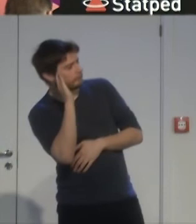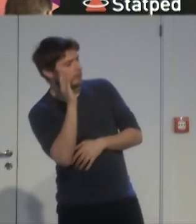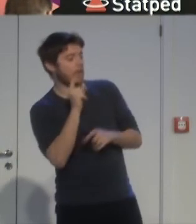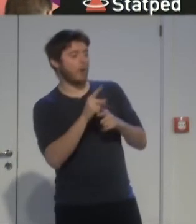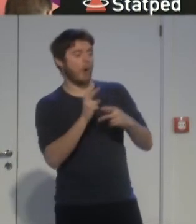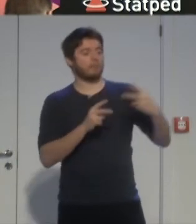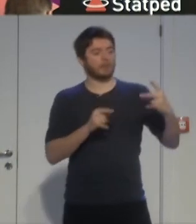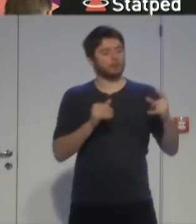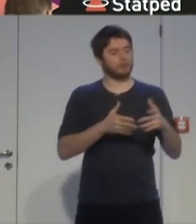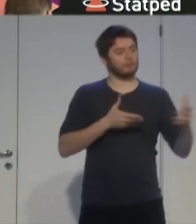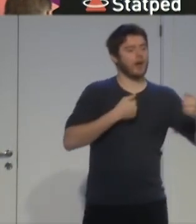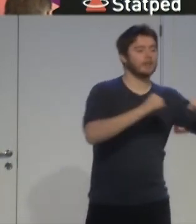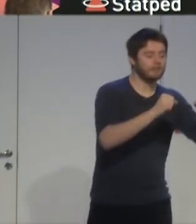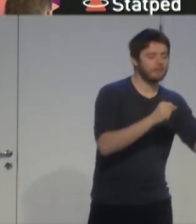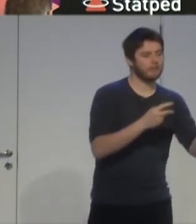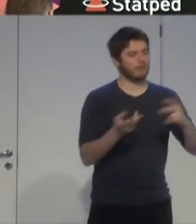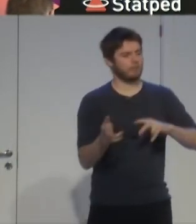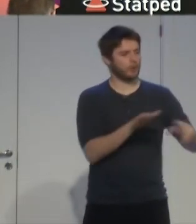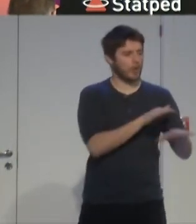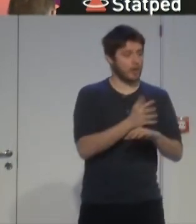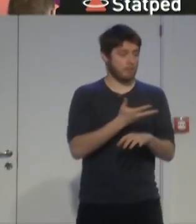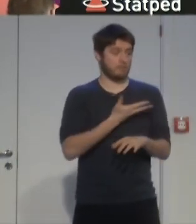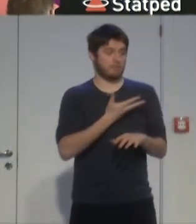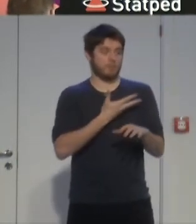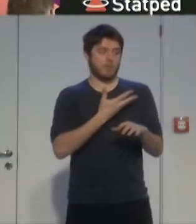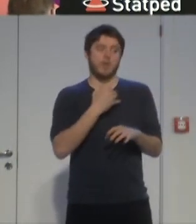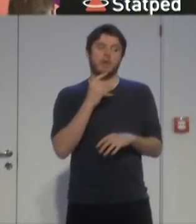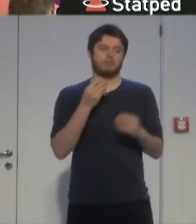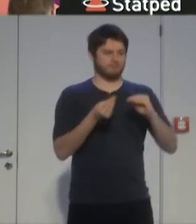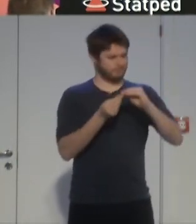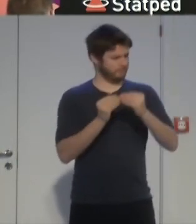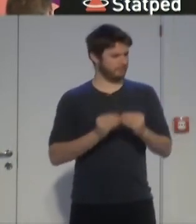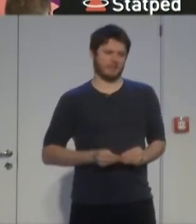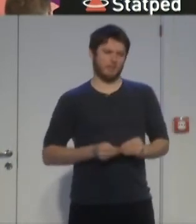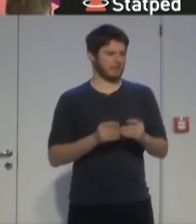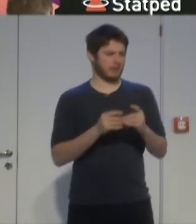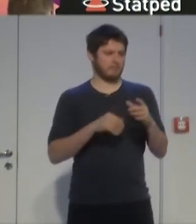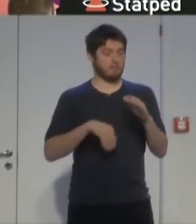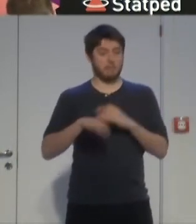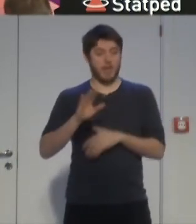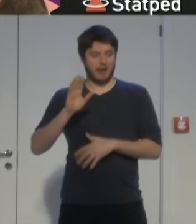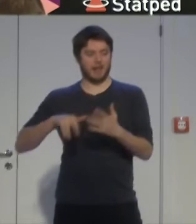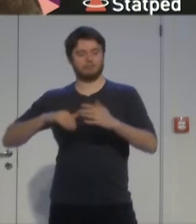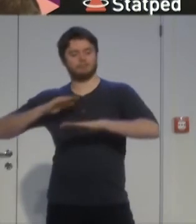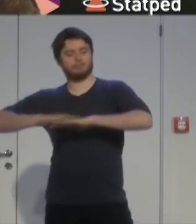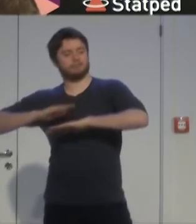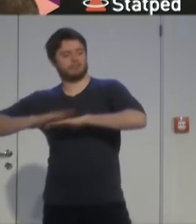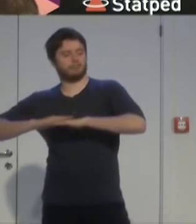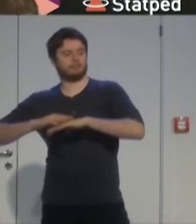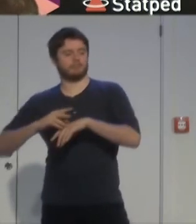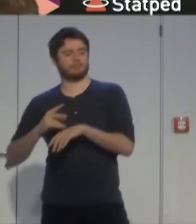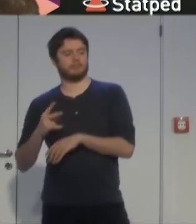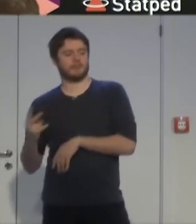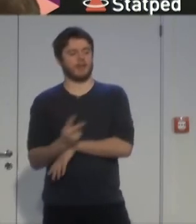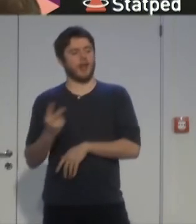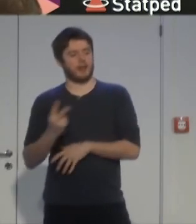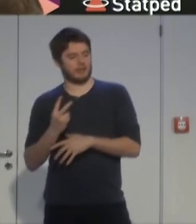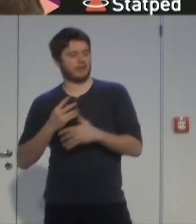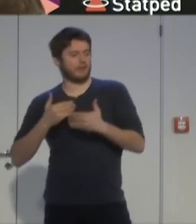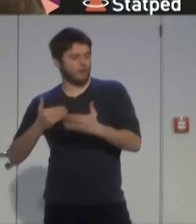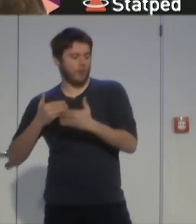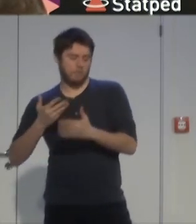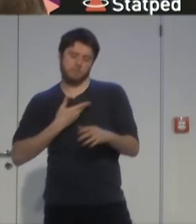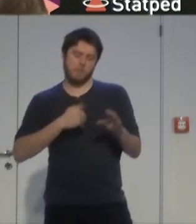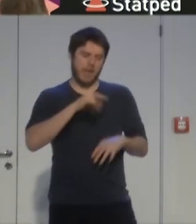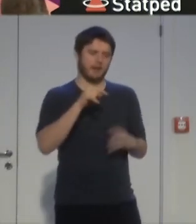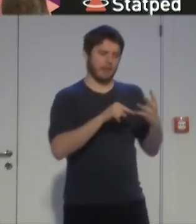thinking for self. It's extremely much more complex than the basic dyadic relations dynamically.